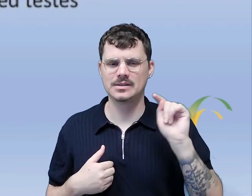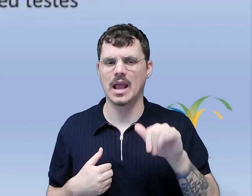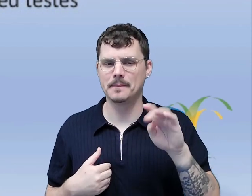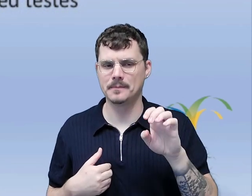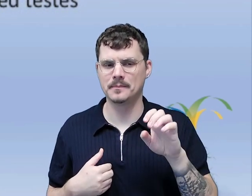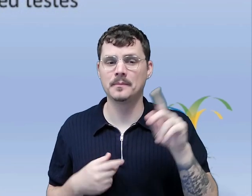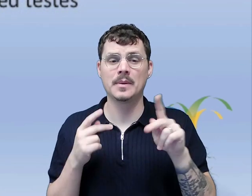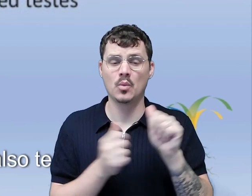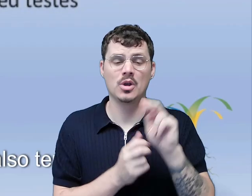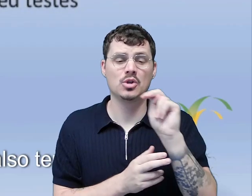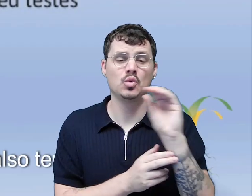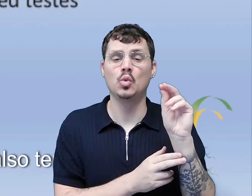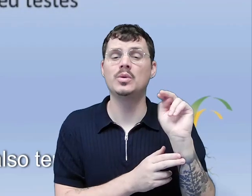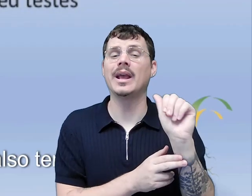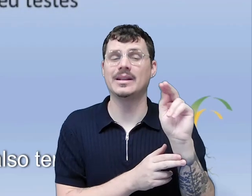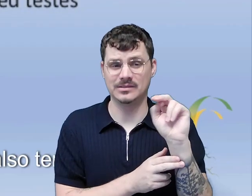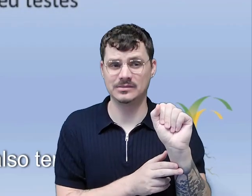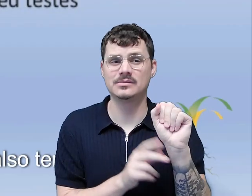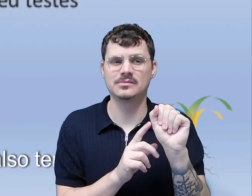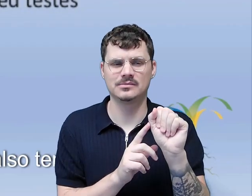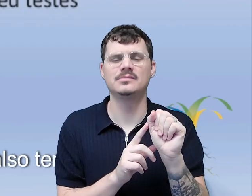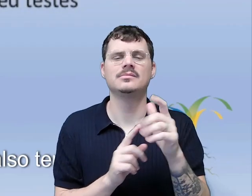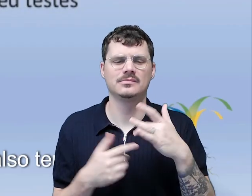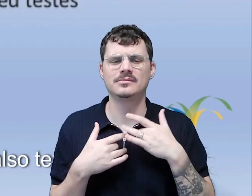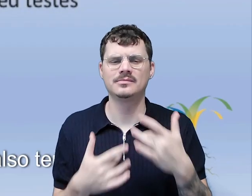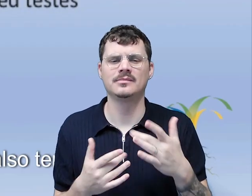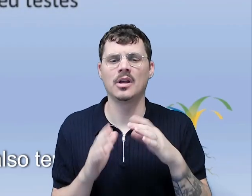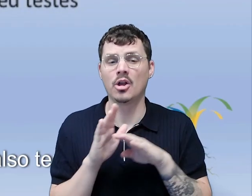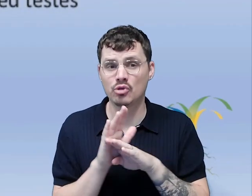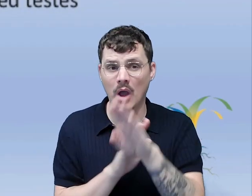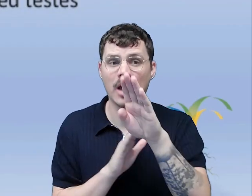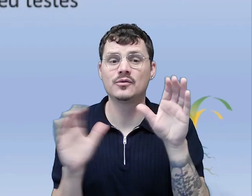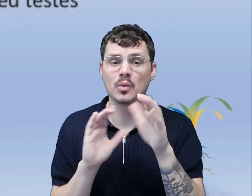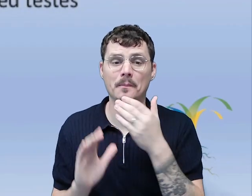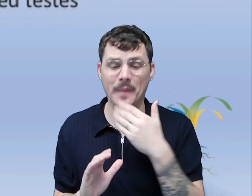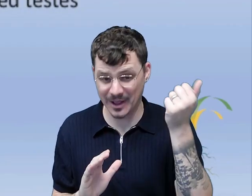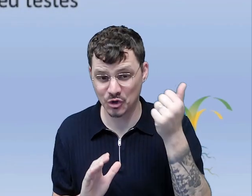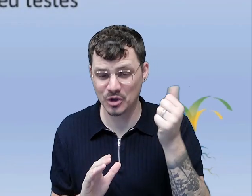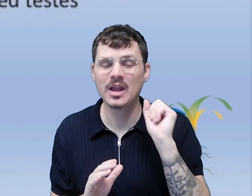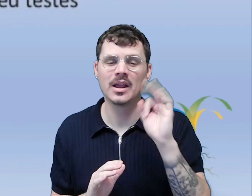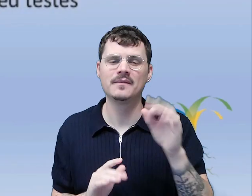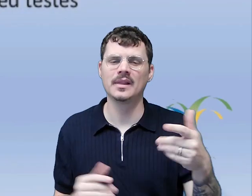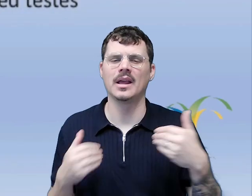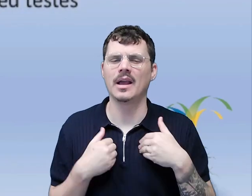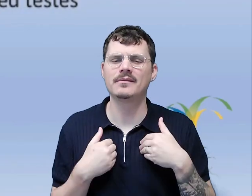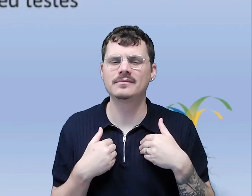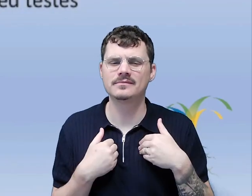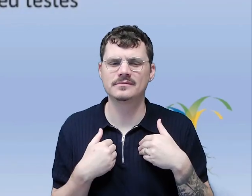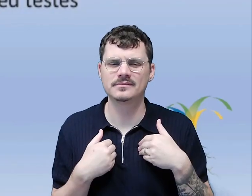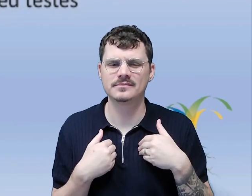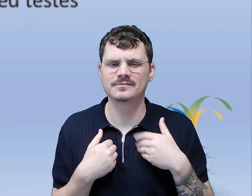type. And people with Noonan's syndrome also tend to thrive and do better if they